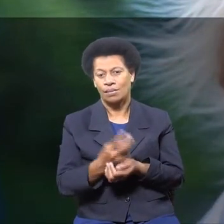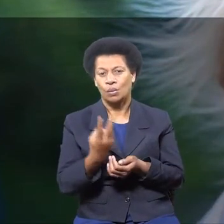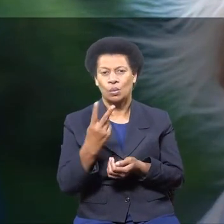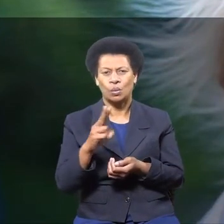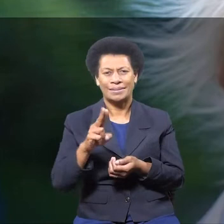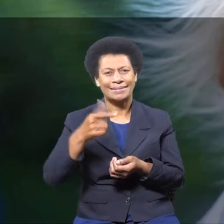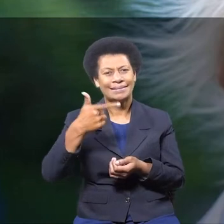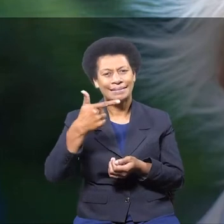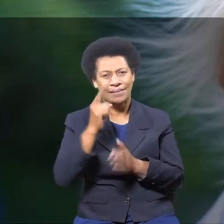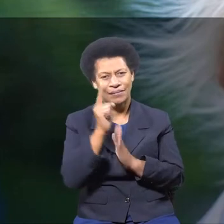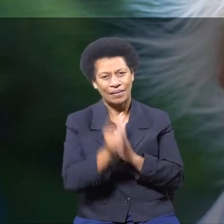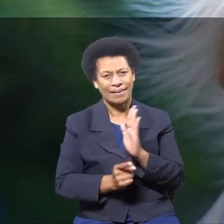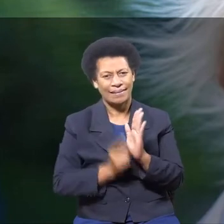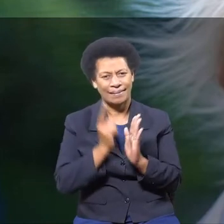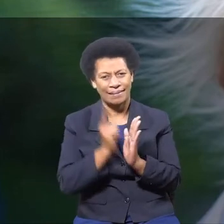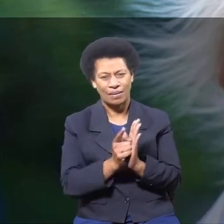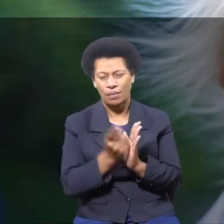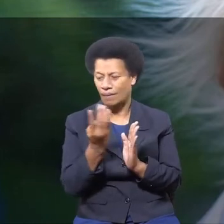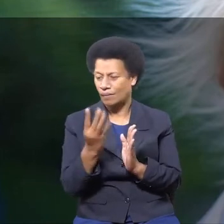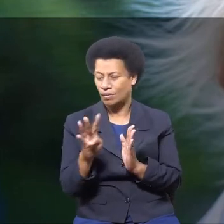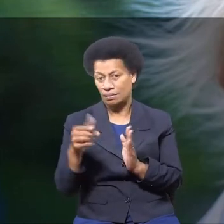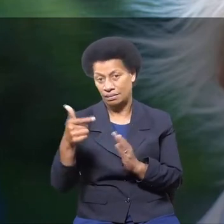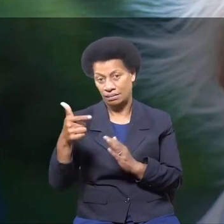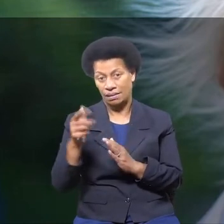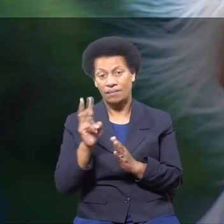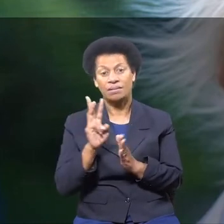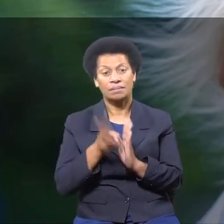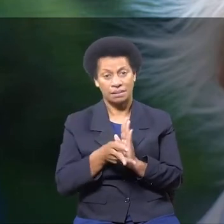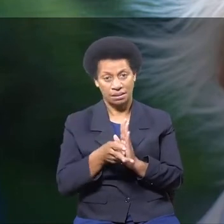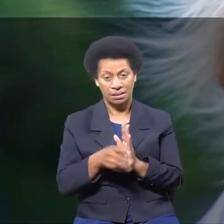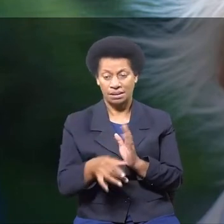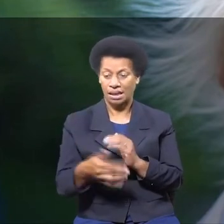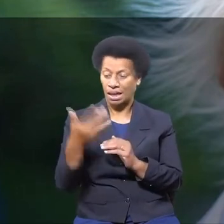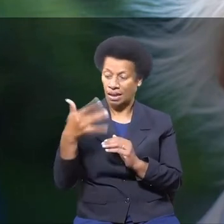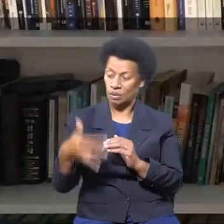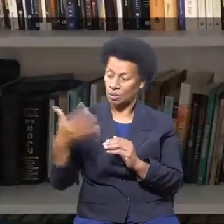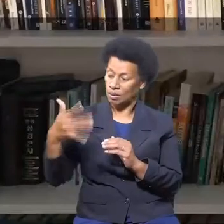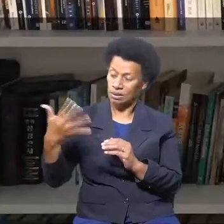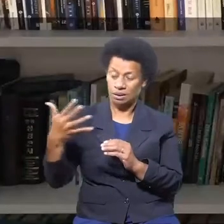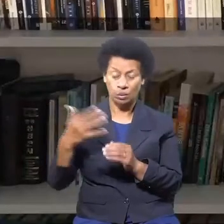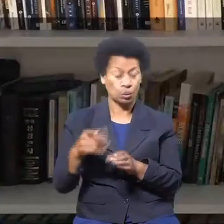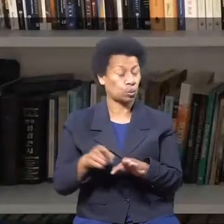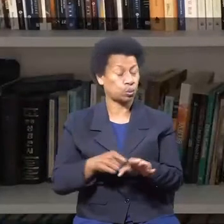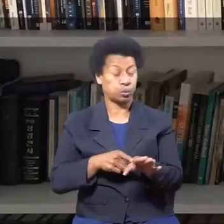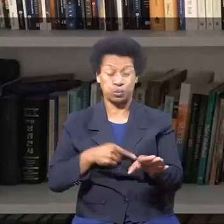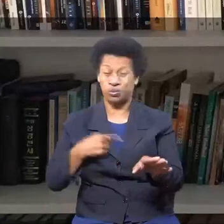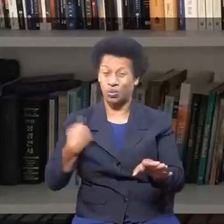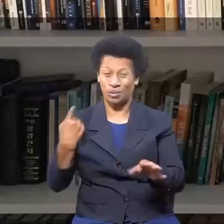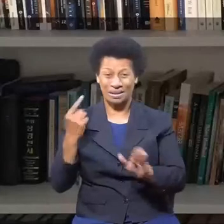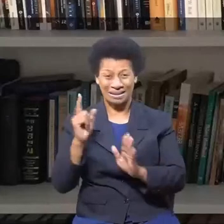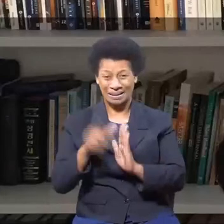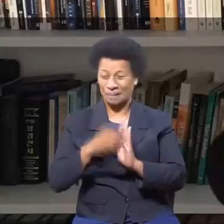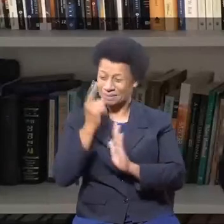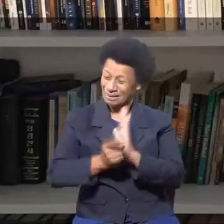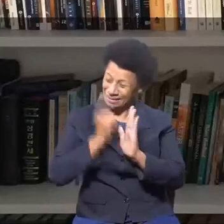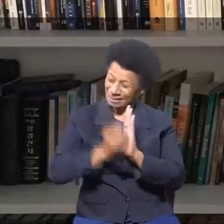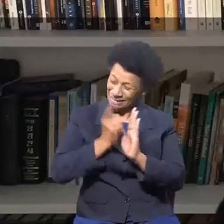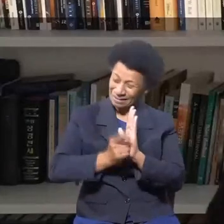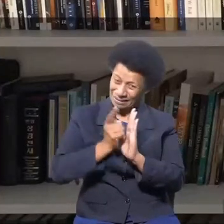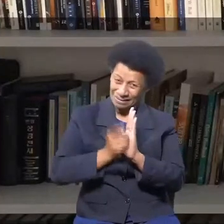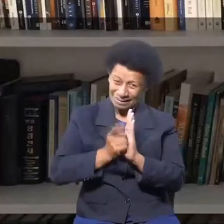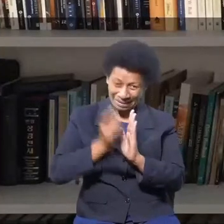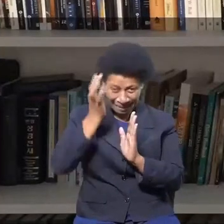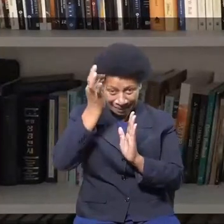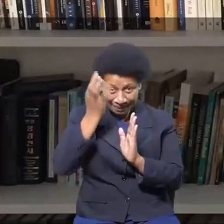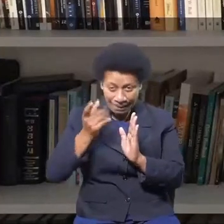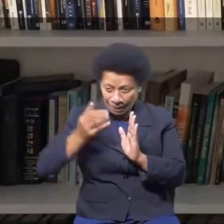take you 27 hours and 47 minutes to count all those hairs. That's a pretty long time. It would take you all day and